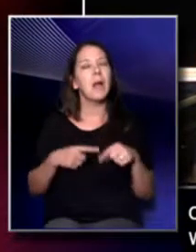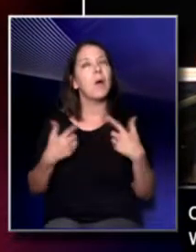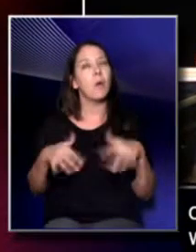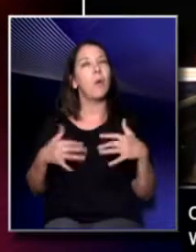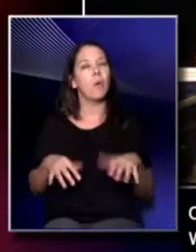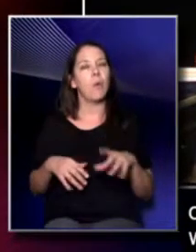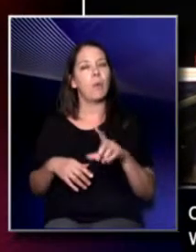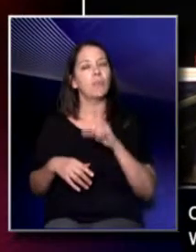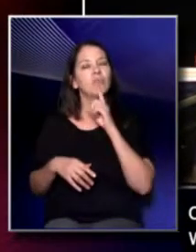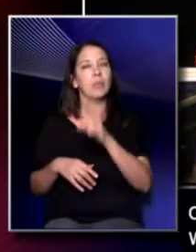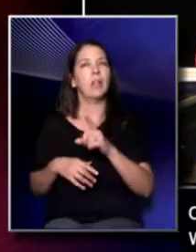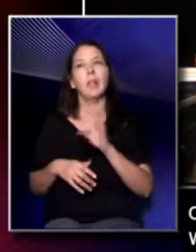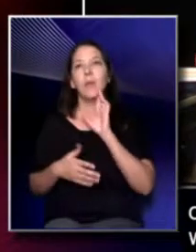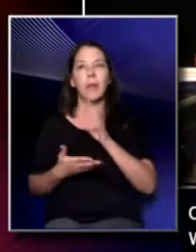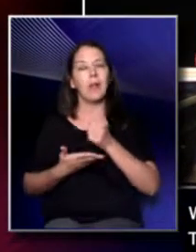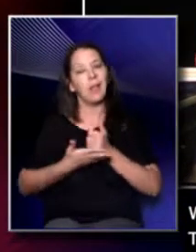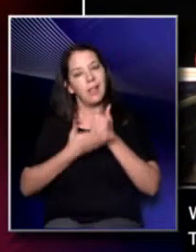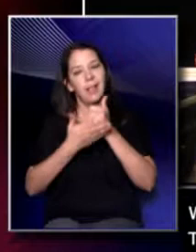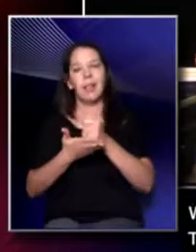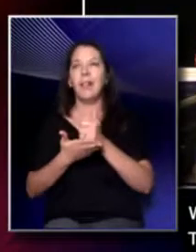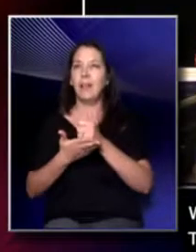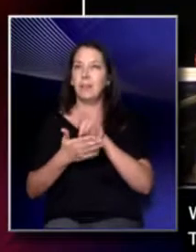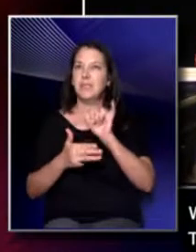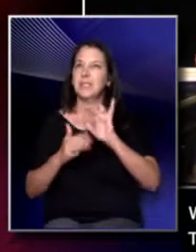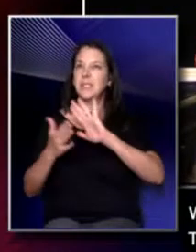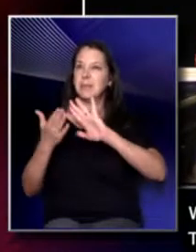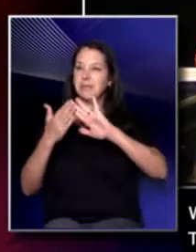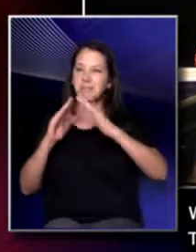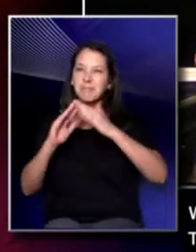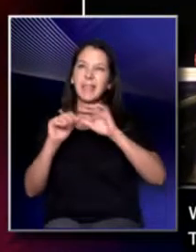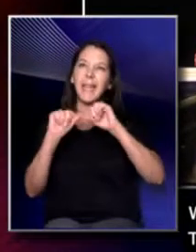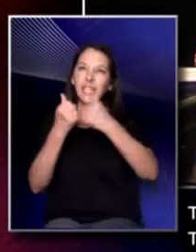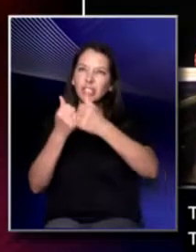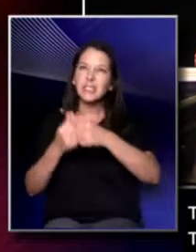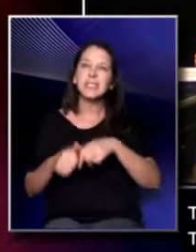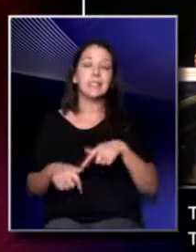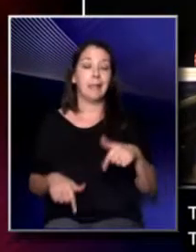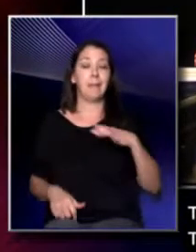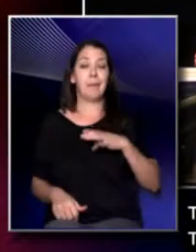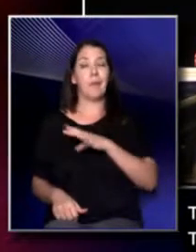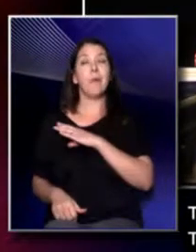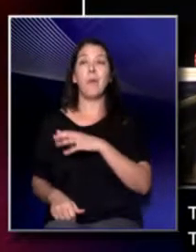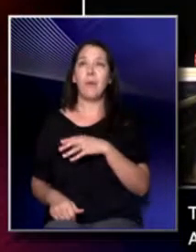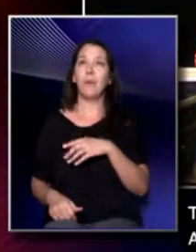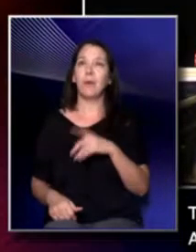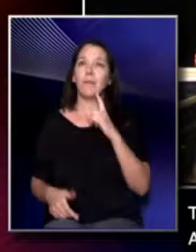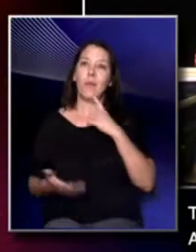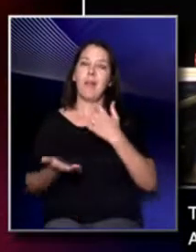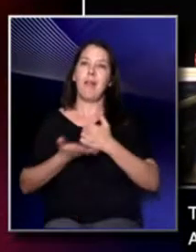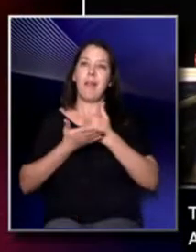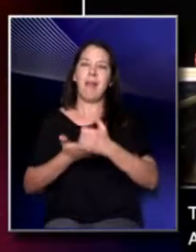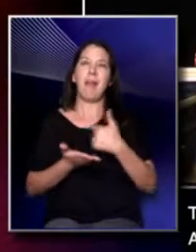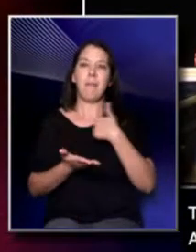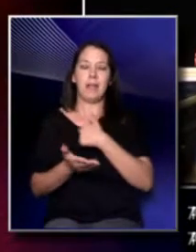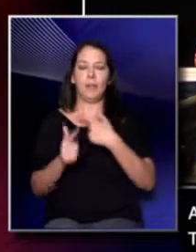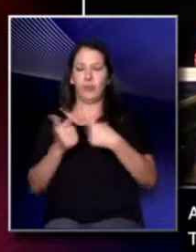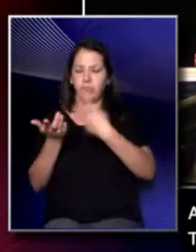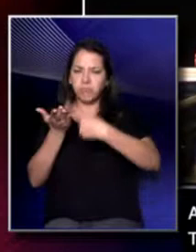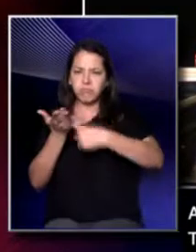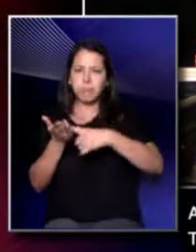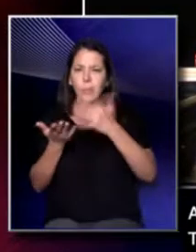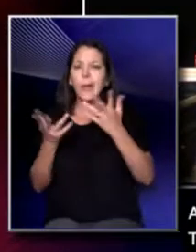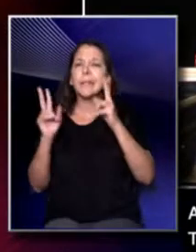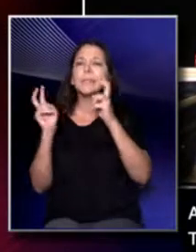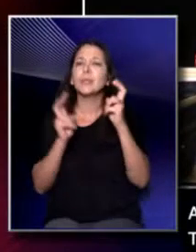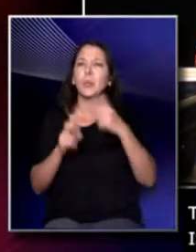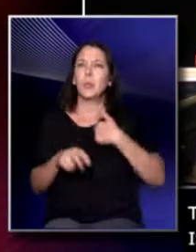move the agency and the board and the leadership team forward in covering the issues that we need to